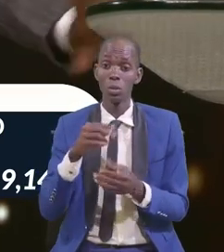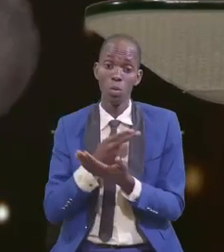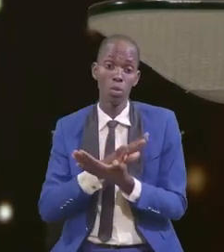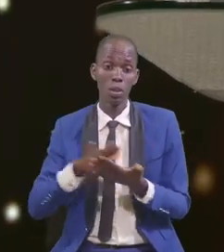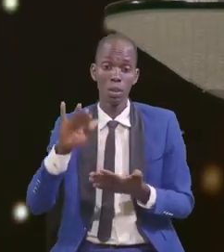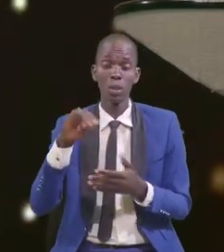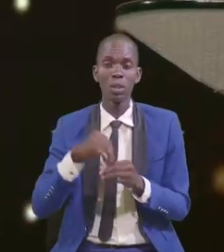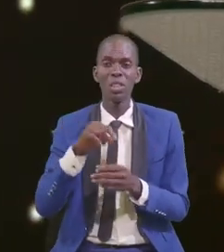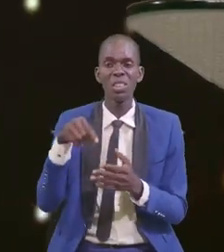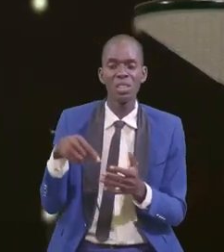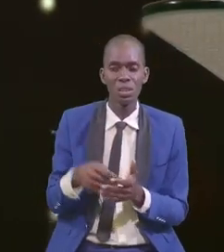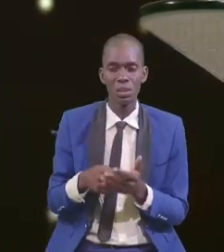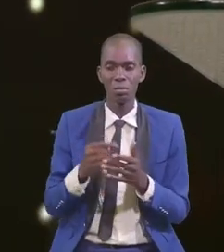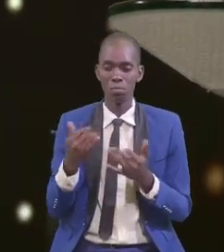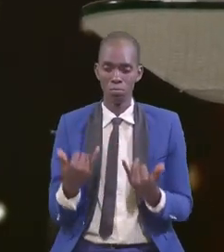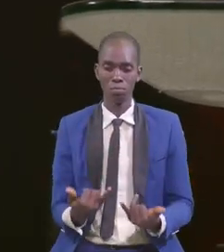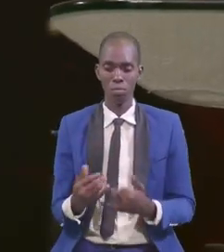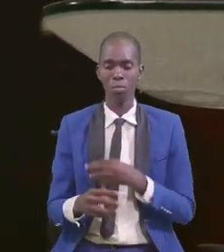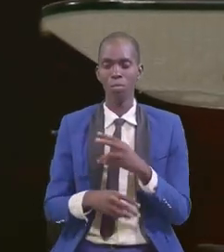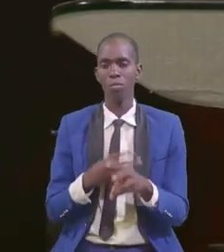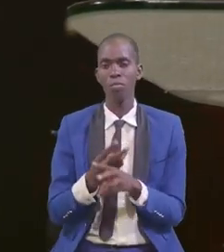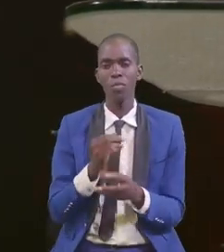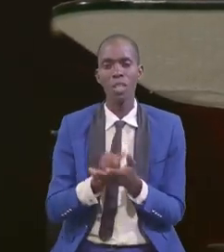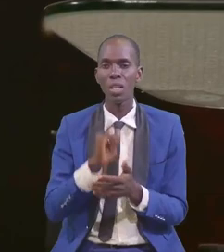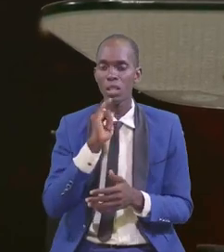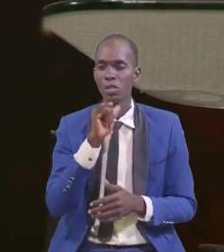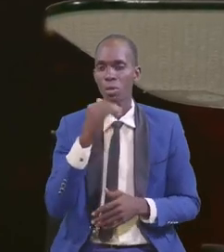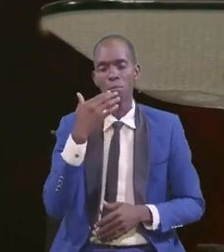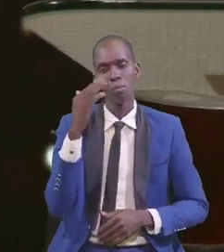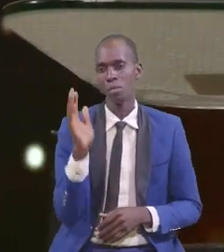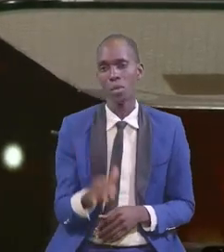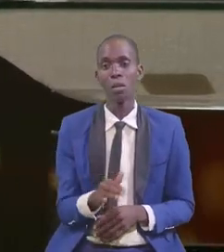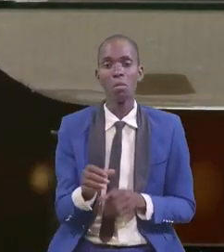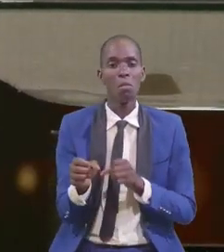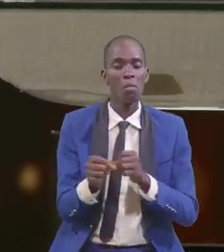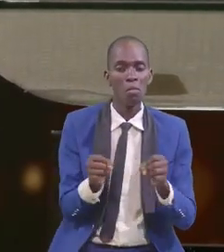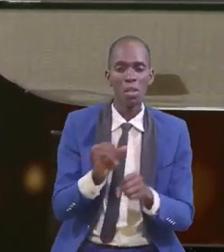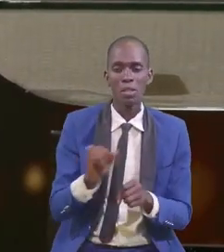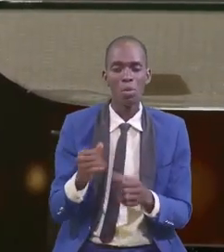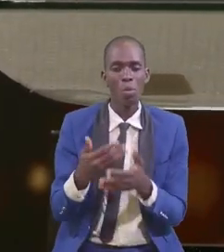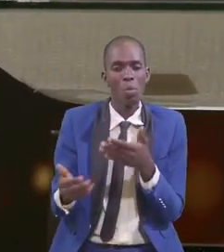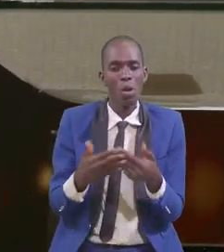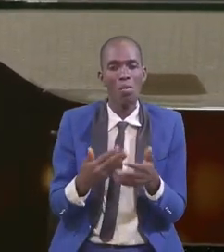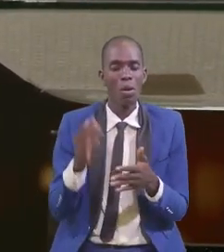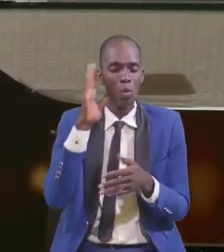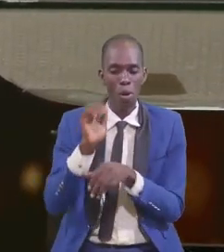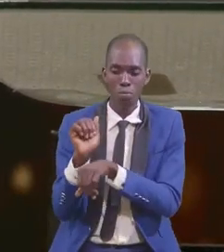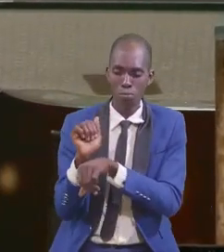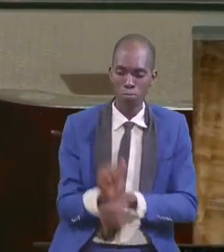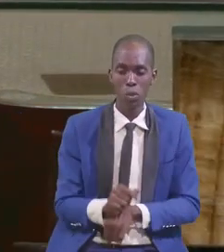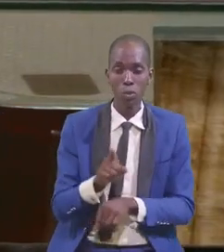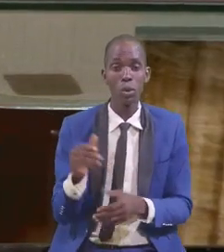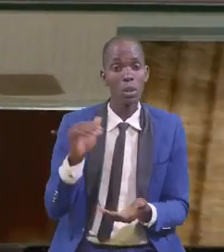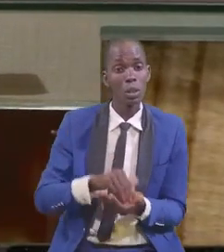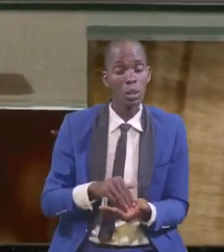a bad fight. Fighting the flesh and fighting whatever will pull you down again,